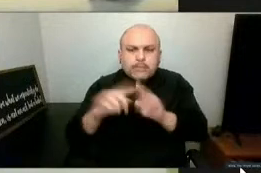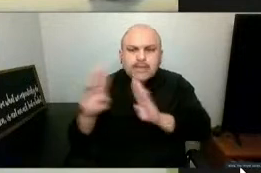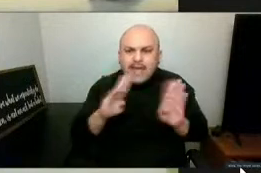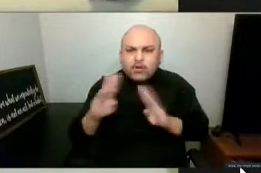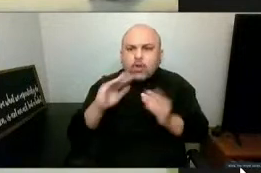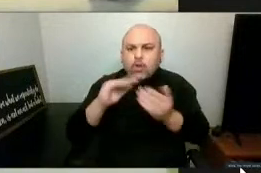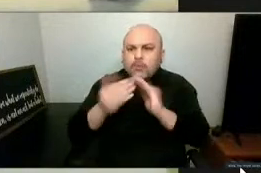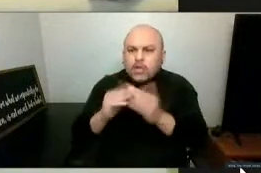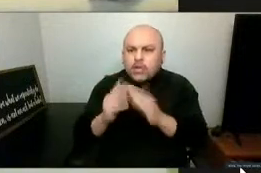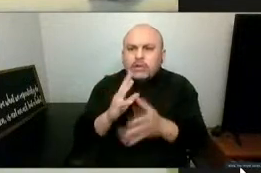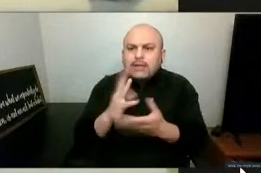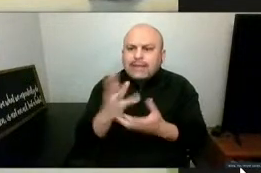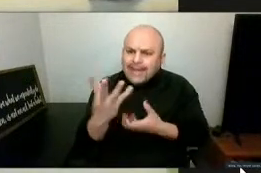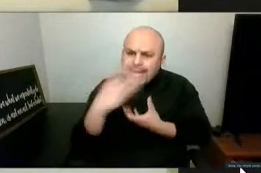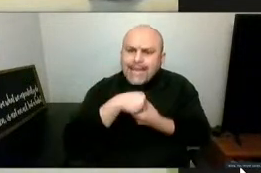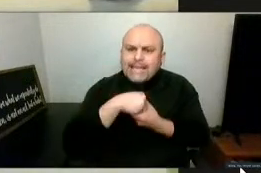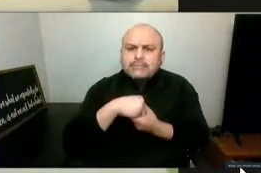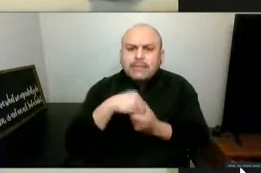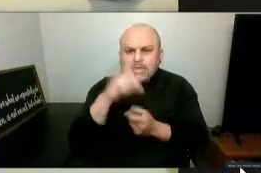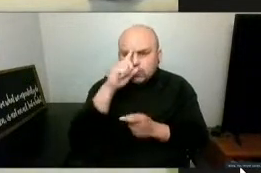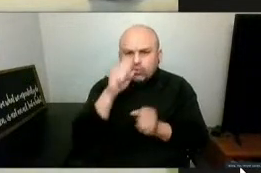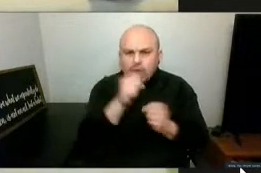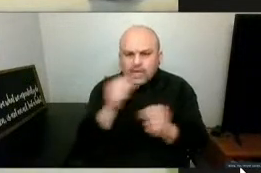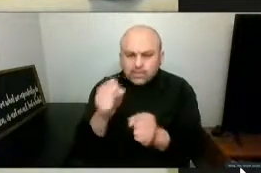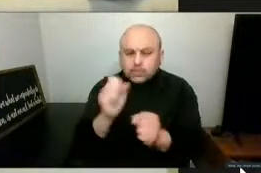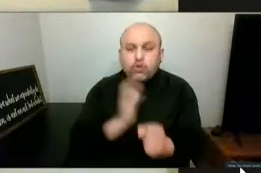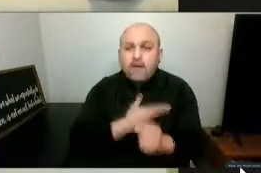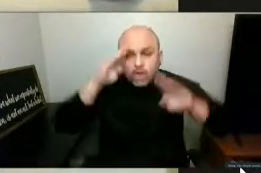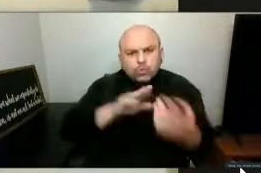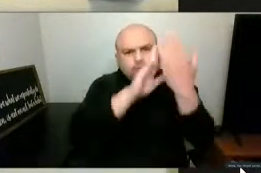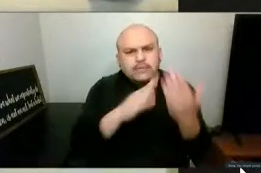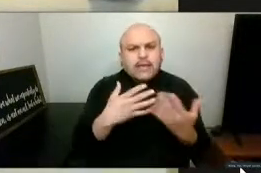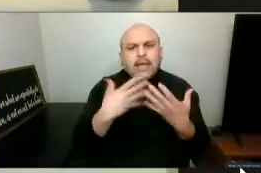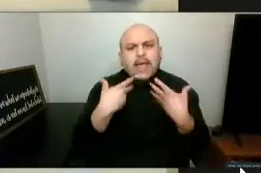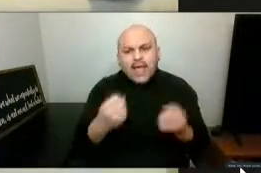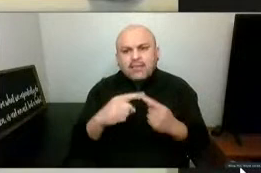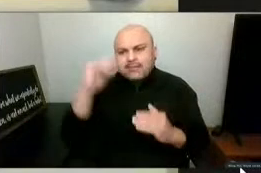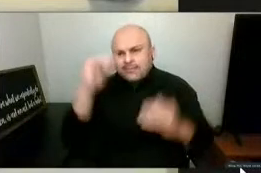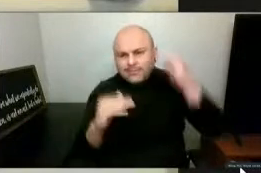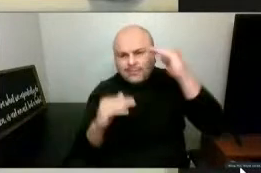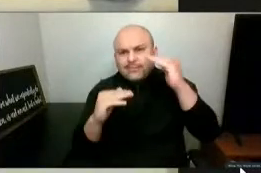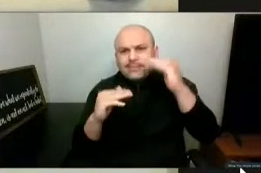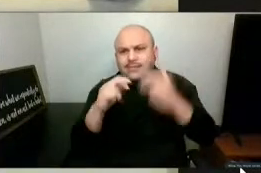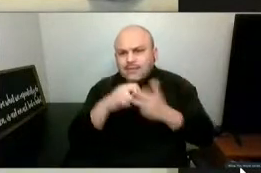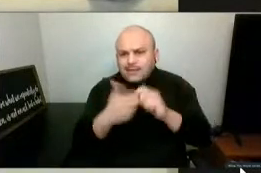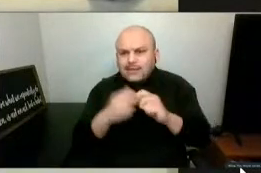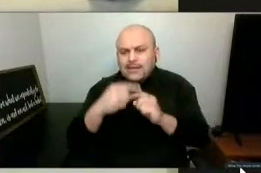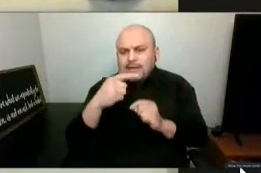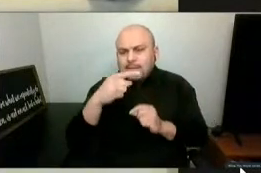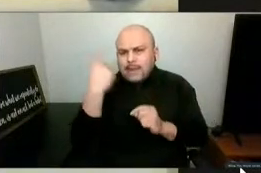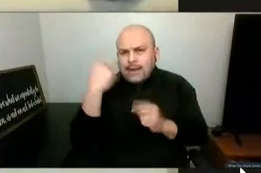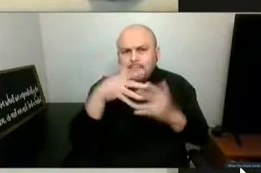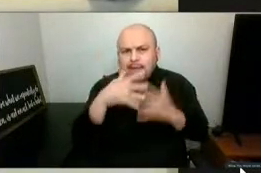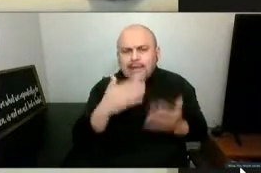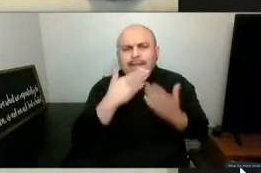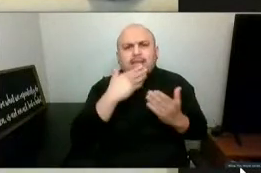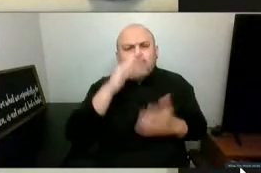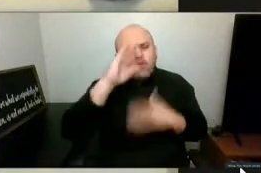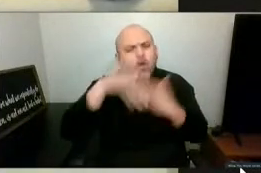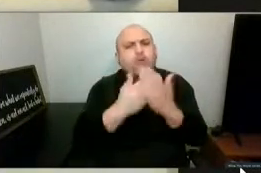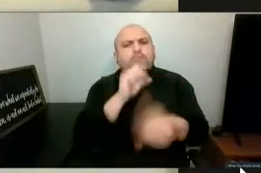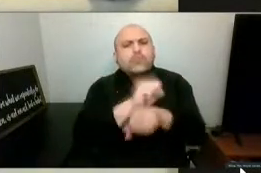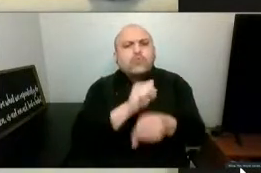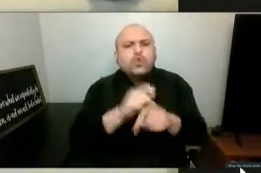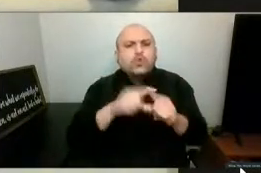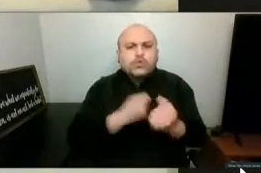Our focus is to address health inequities and disparities in Black America. Thank you for all the work and expressed intentions shared here today.